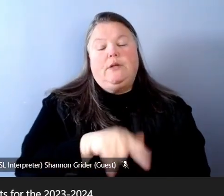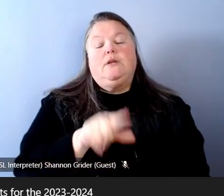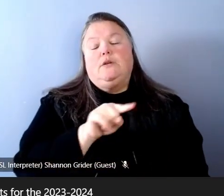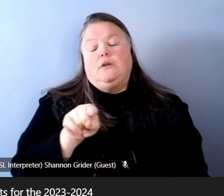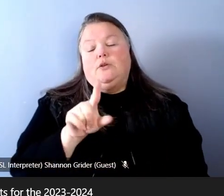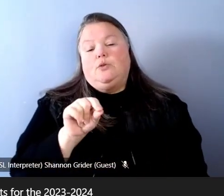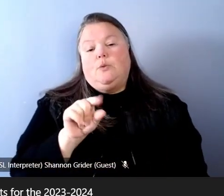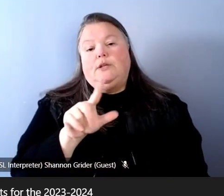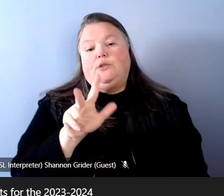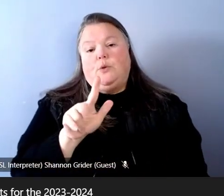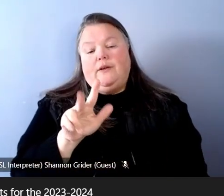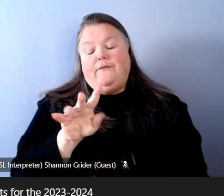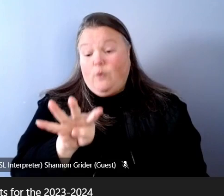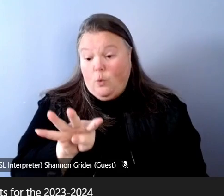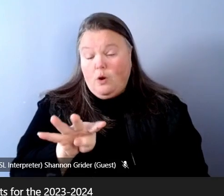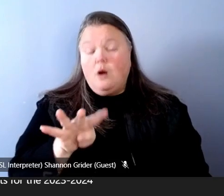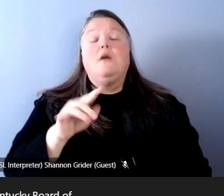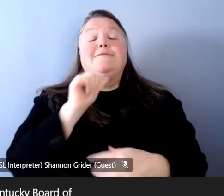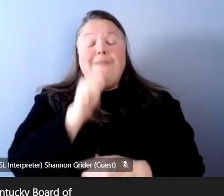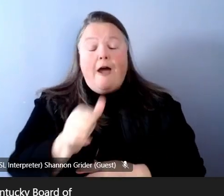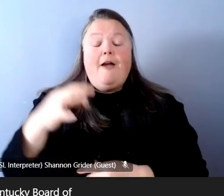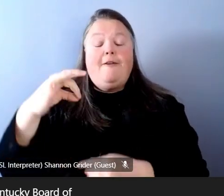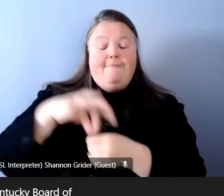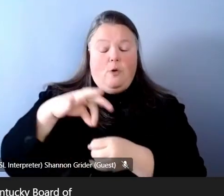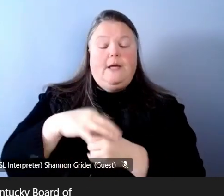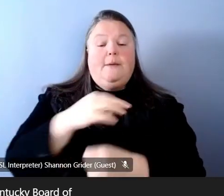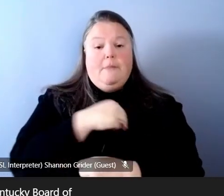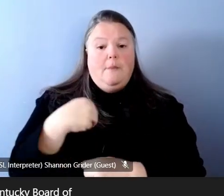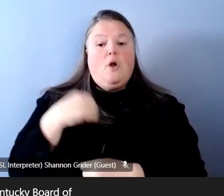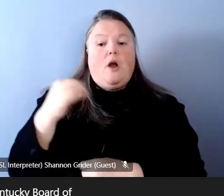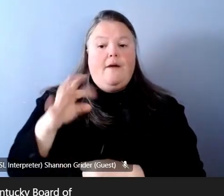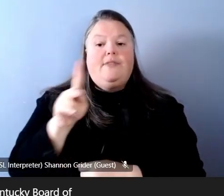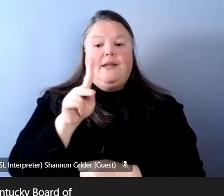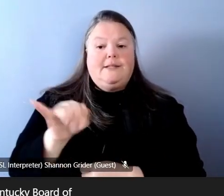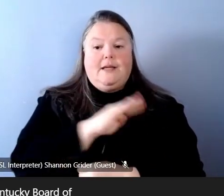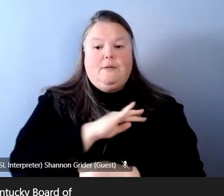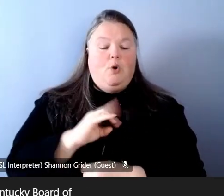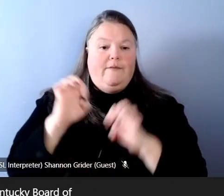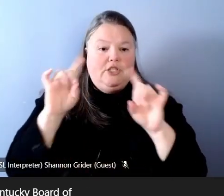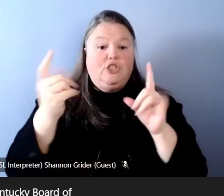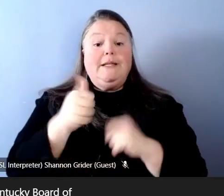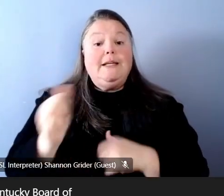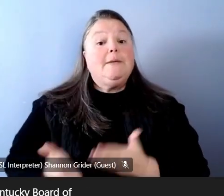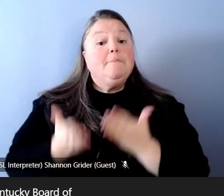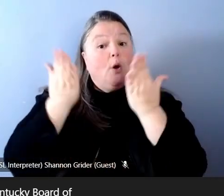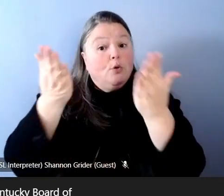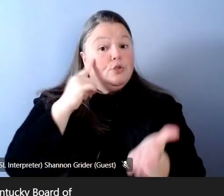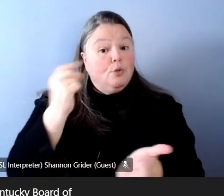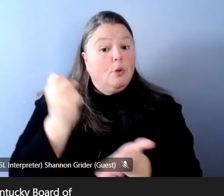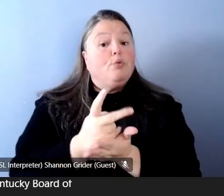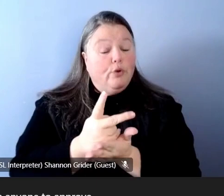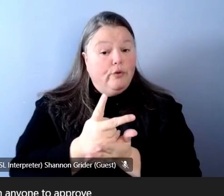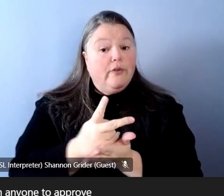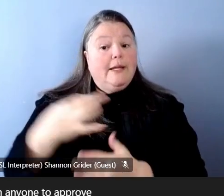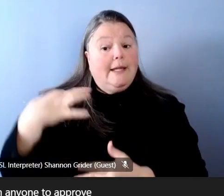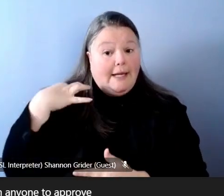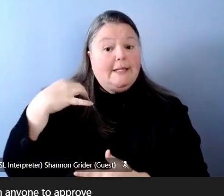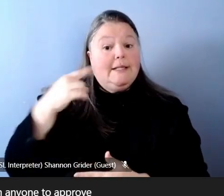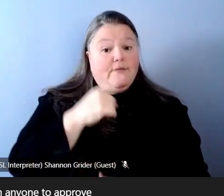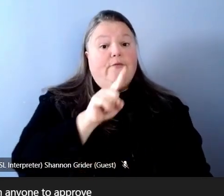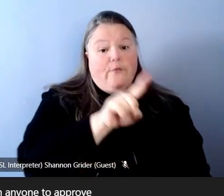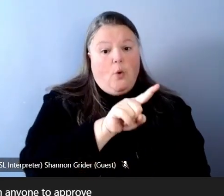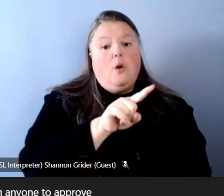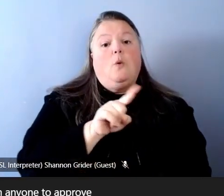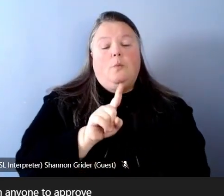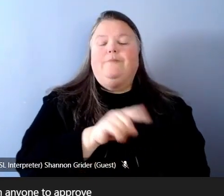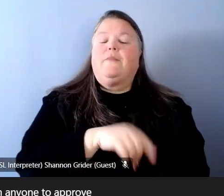member of the Kentucky Board of Education. Now, is there a motion from anyone to approve candidates 4, 1, and 7 as